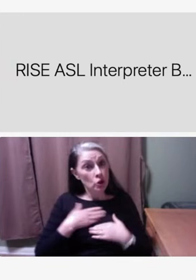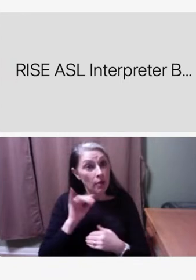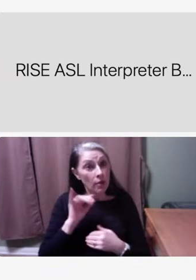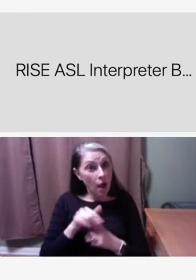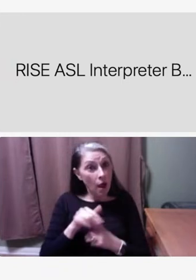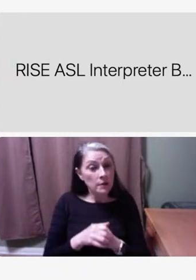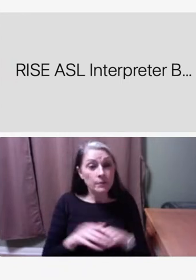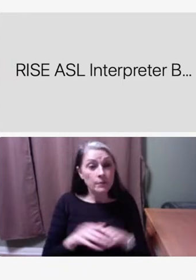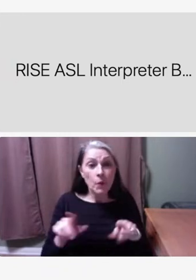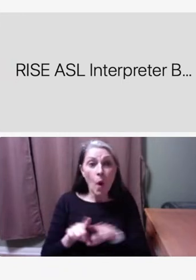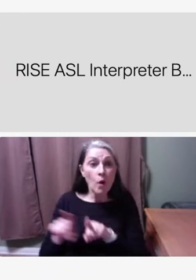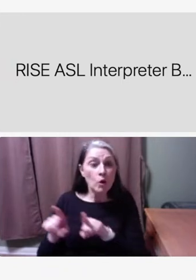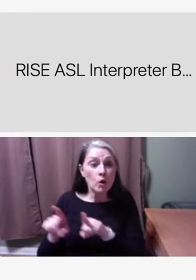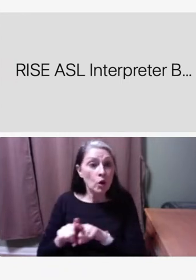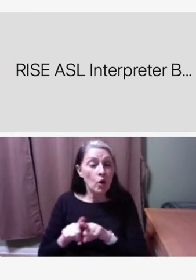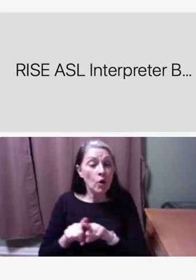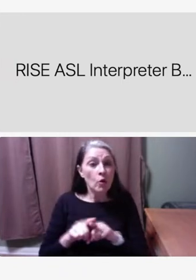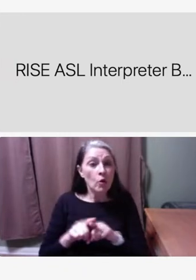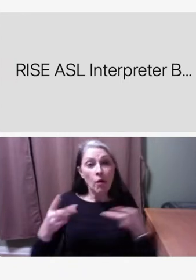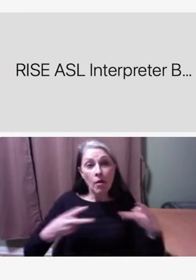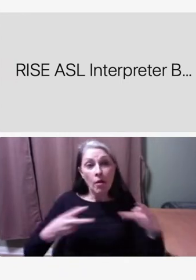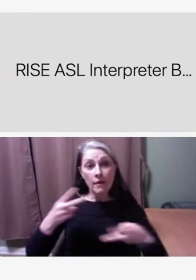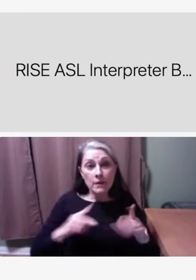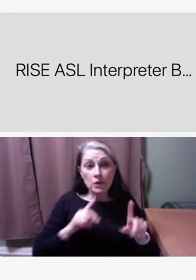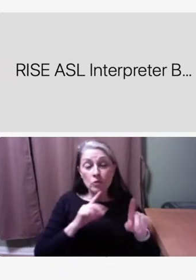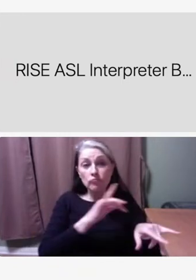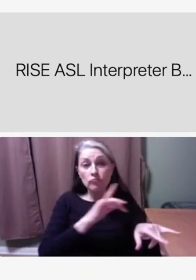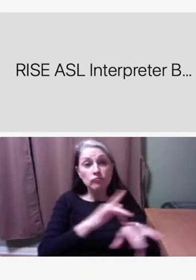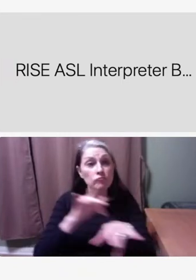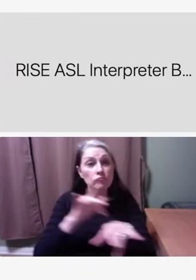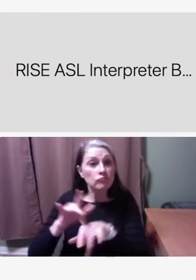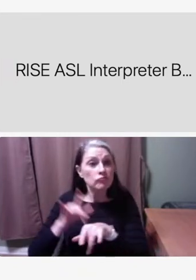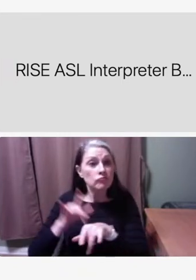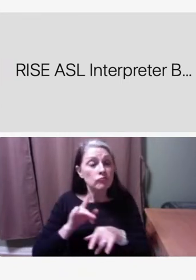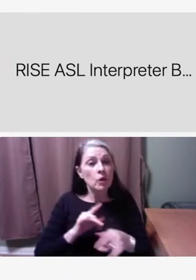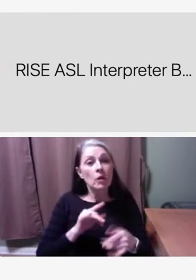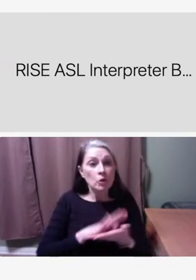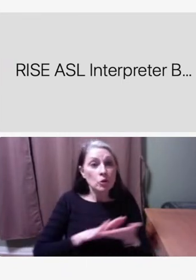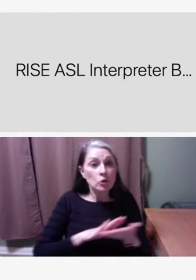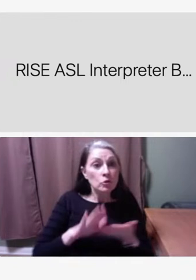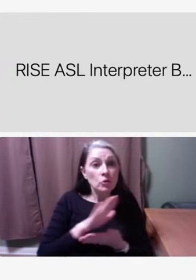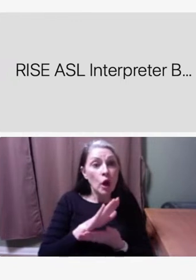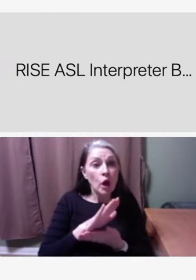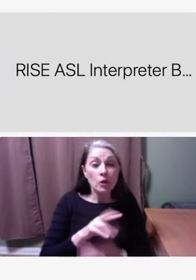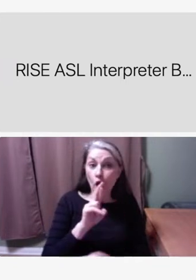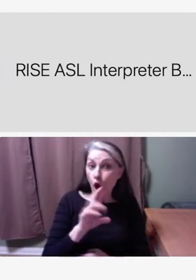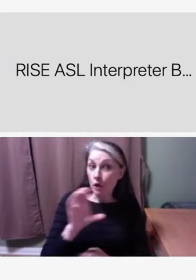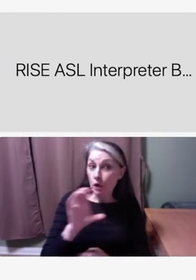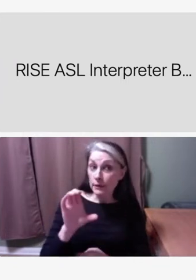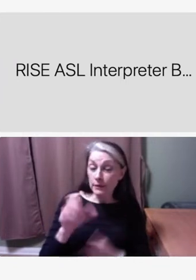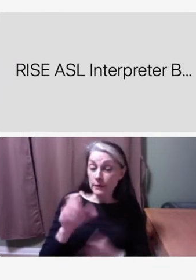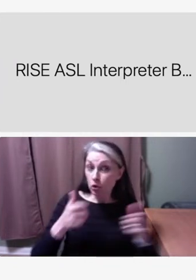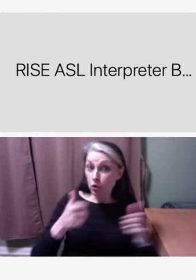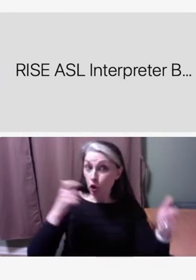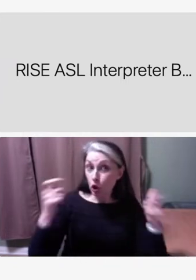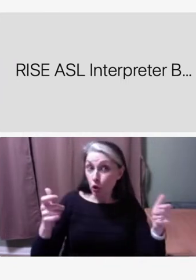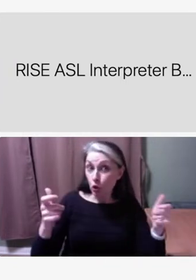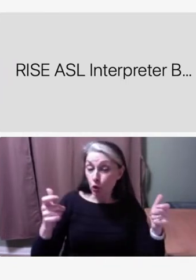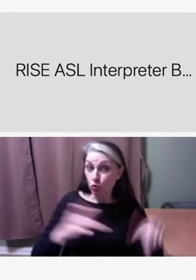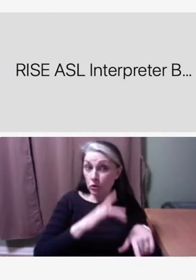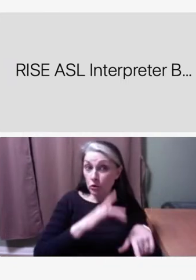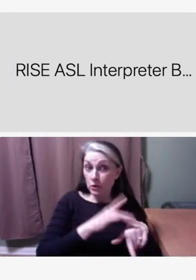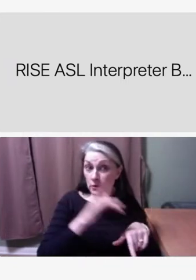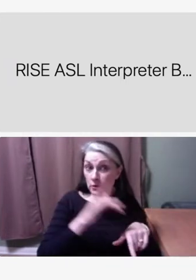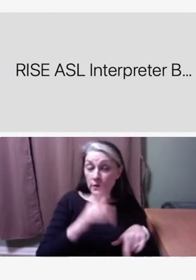visits to colleges, you're gonna go to Riverside City College, that's a big, big thing, you know? So I encourage you to do